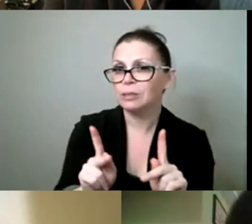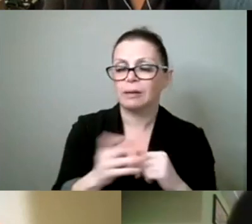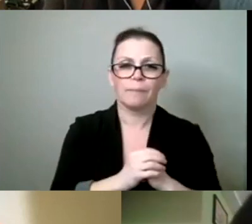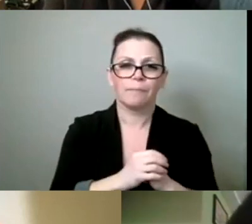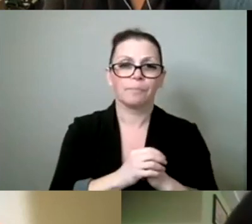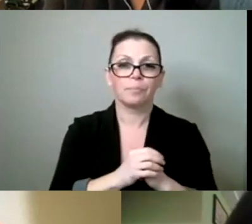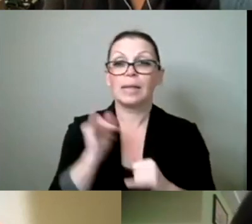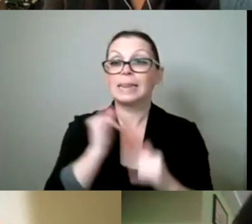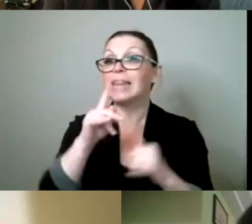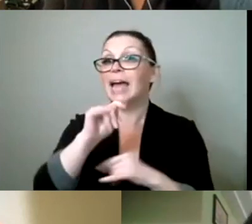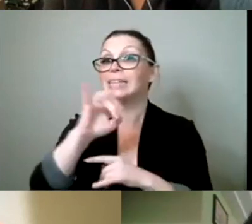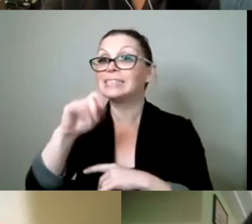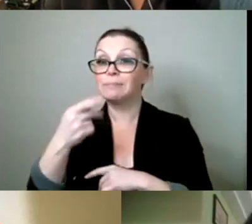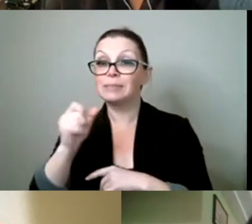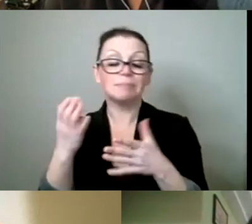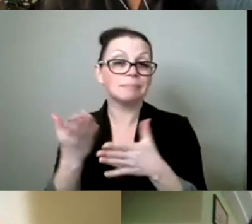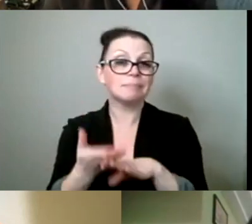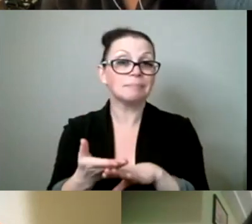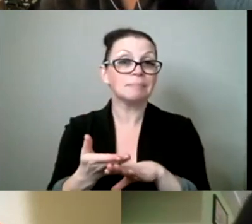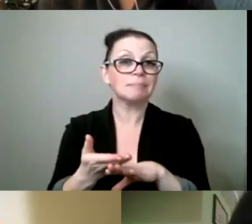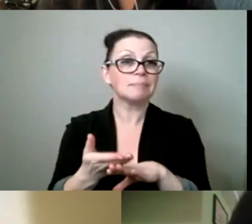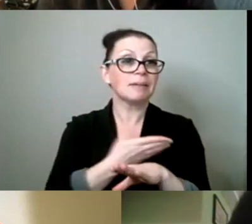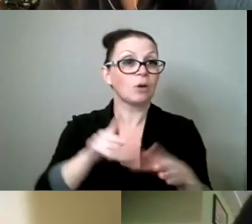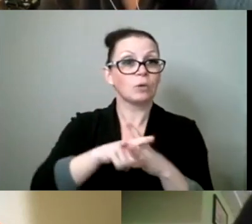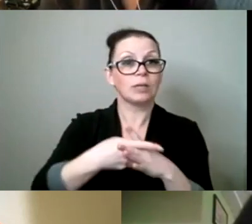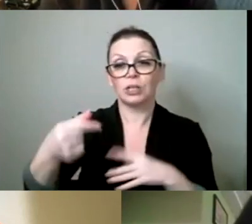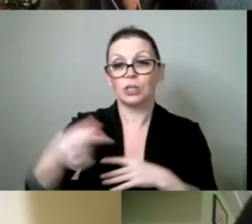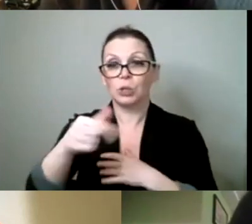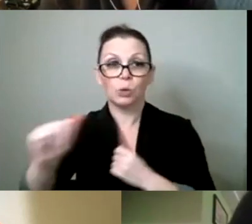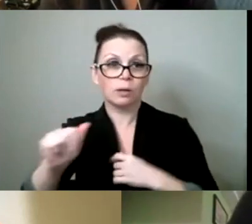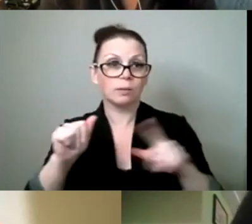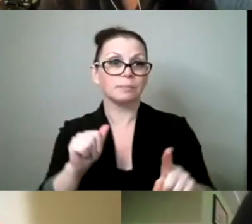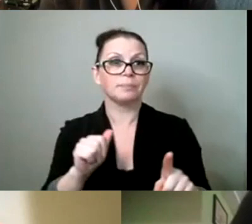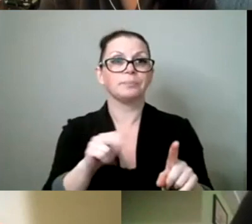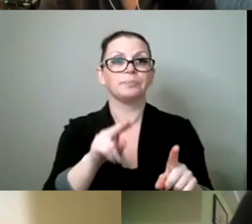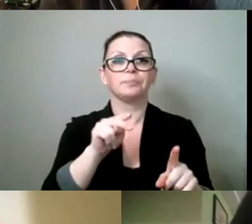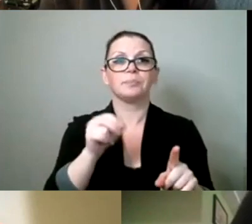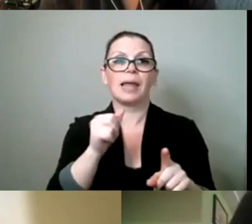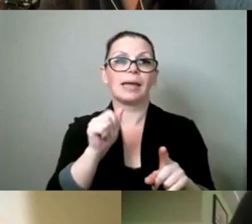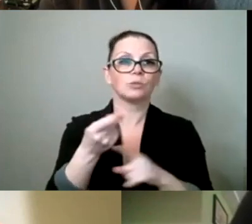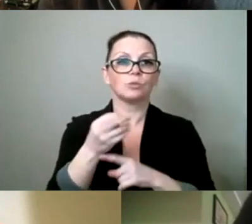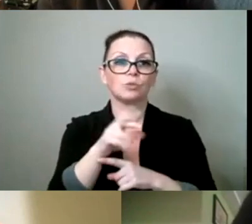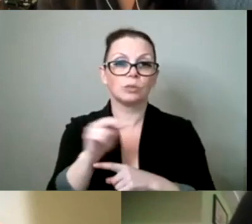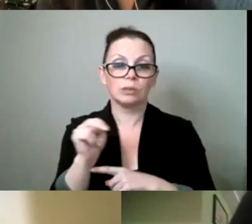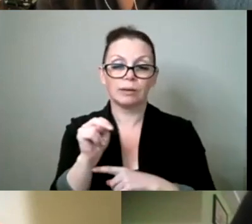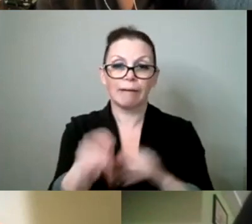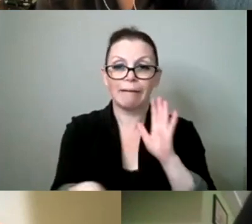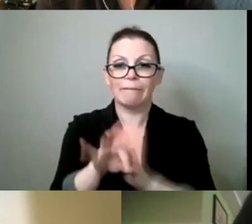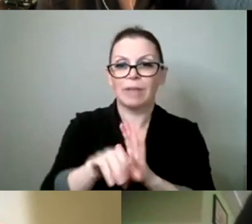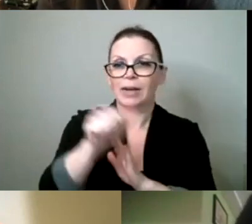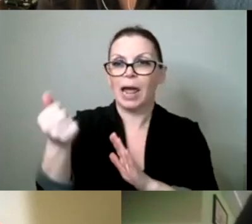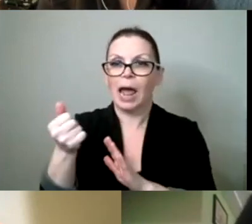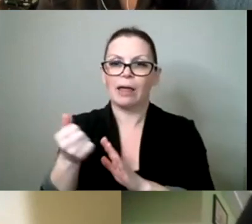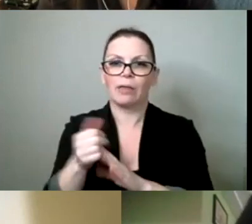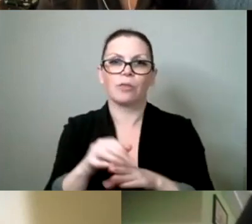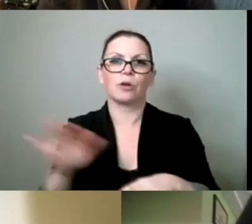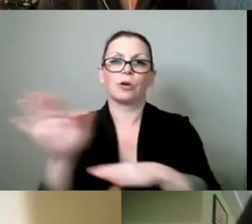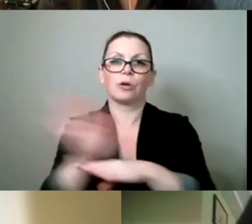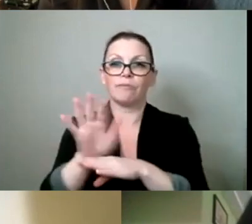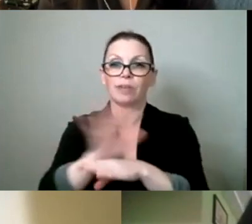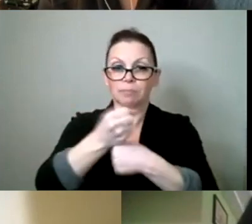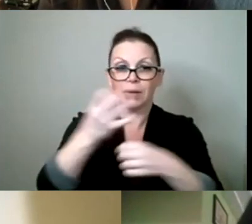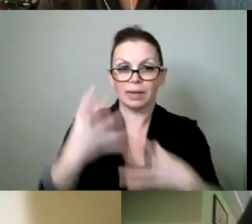last tips before we get to Q&A? Find other filmmakers. Yeah, find other filmmakers that share your